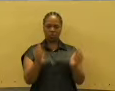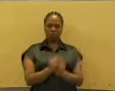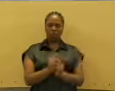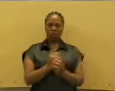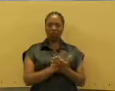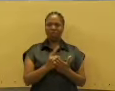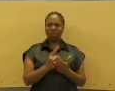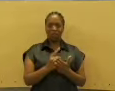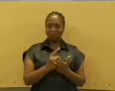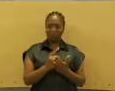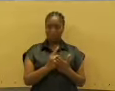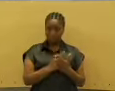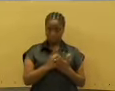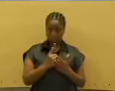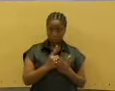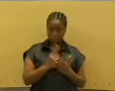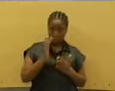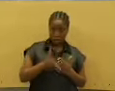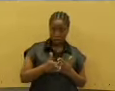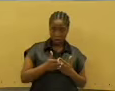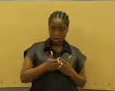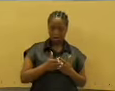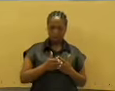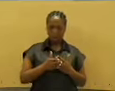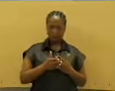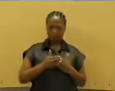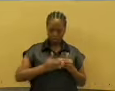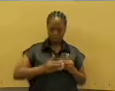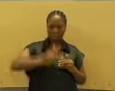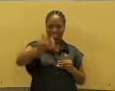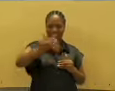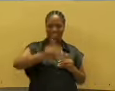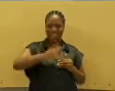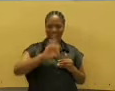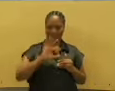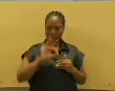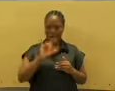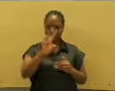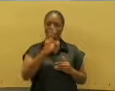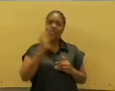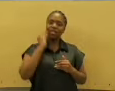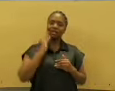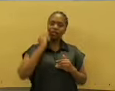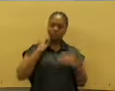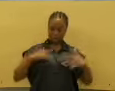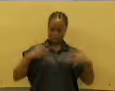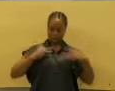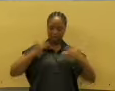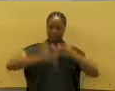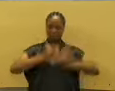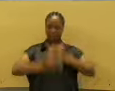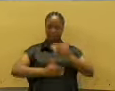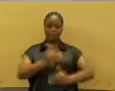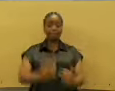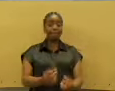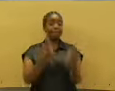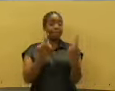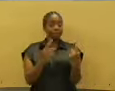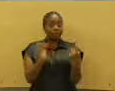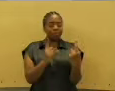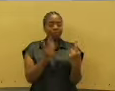live in 1 week, right? Or we hope they're not going to live for 1 week and then leave us, you know? What we're hoping is that we'll have a space that's going to